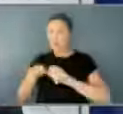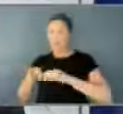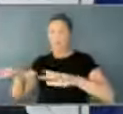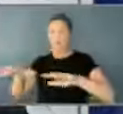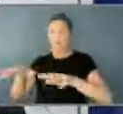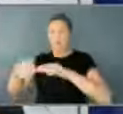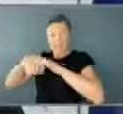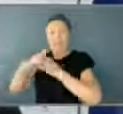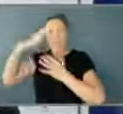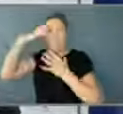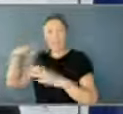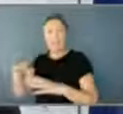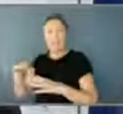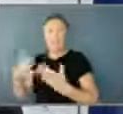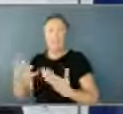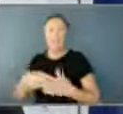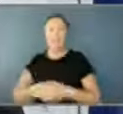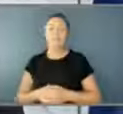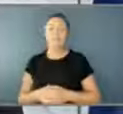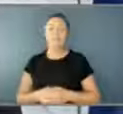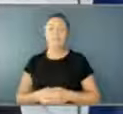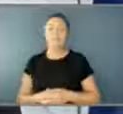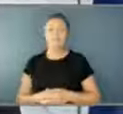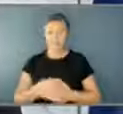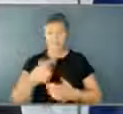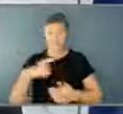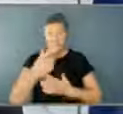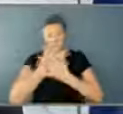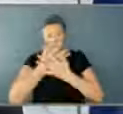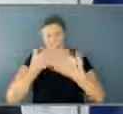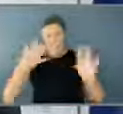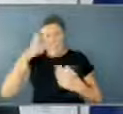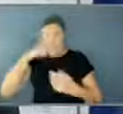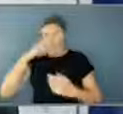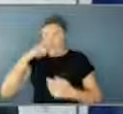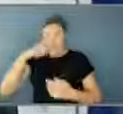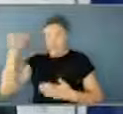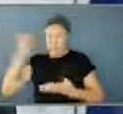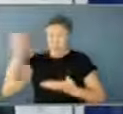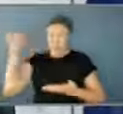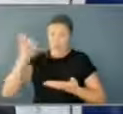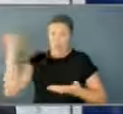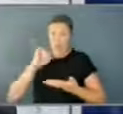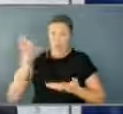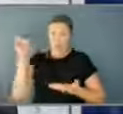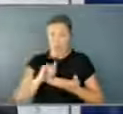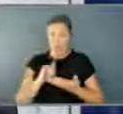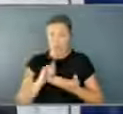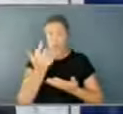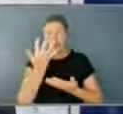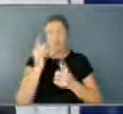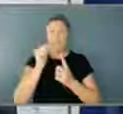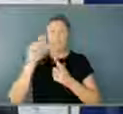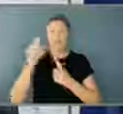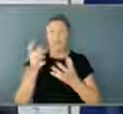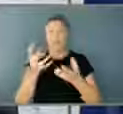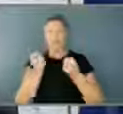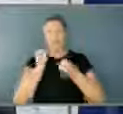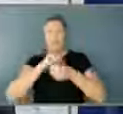said. Given the volume of people returning, a 1% positivity rate in returning travellers now, a very small